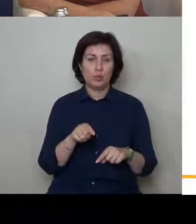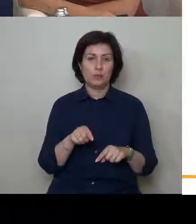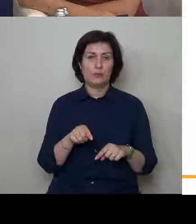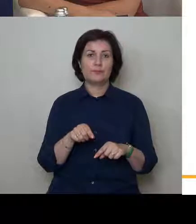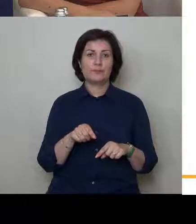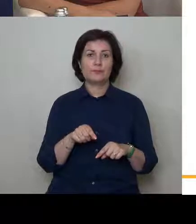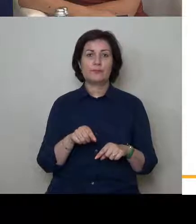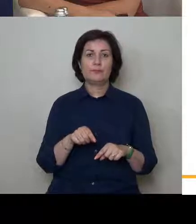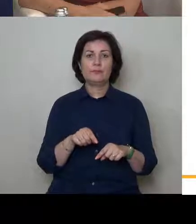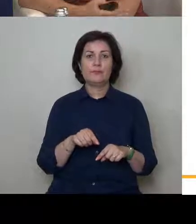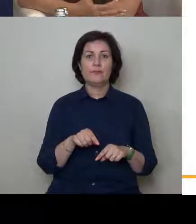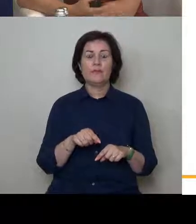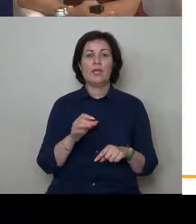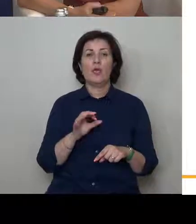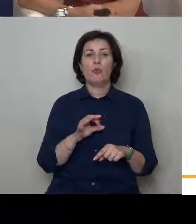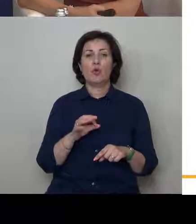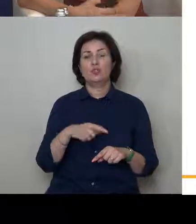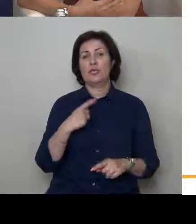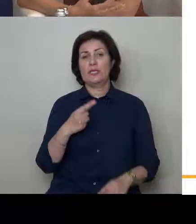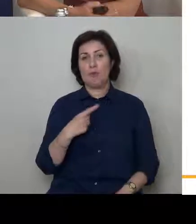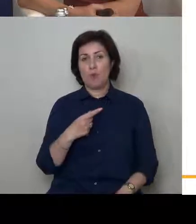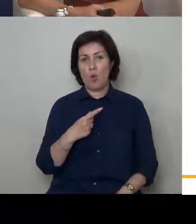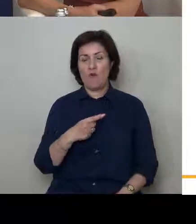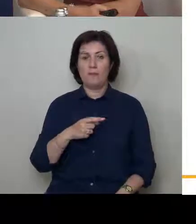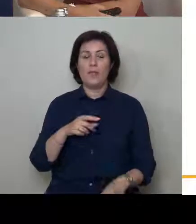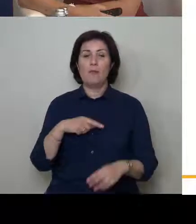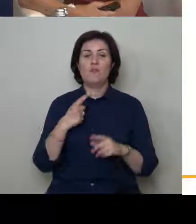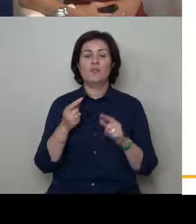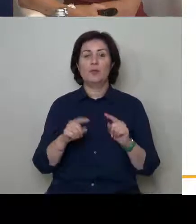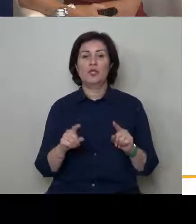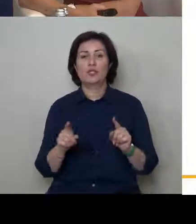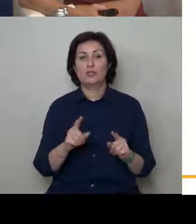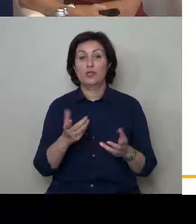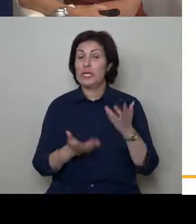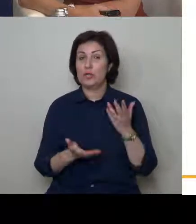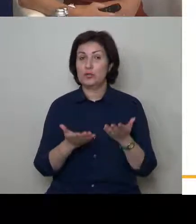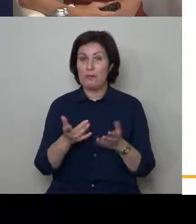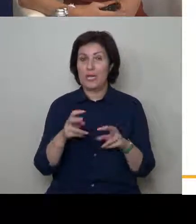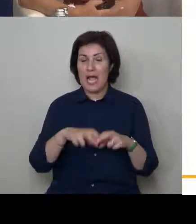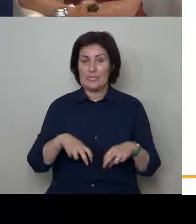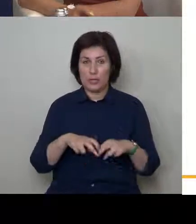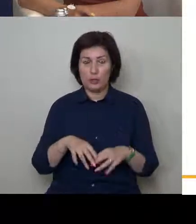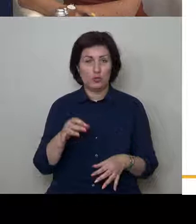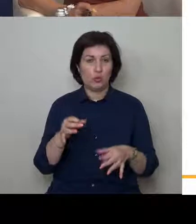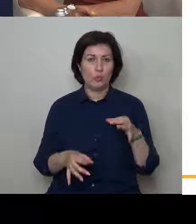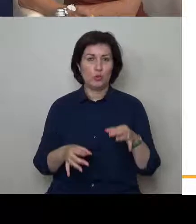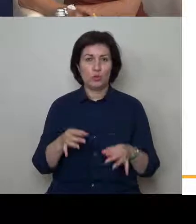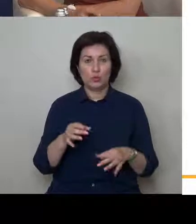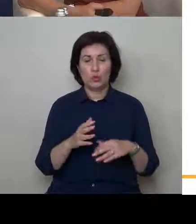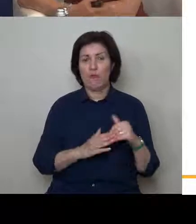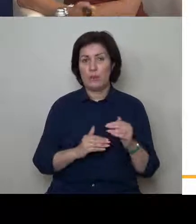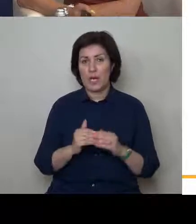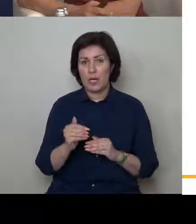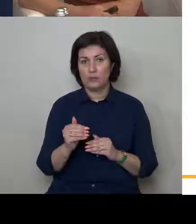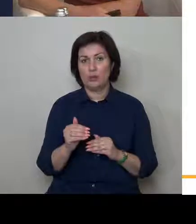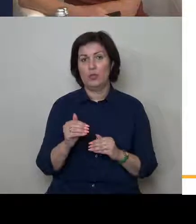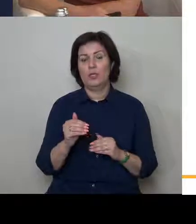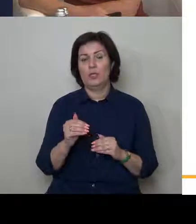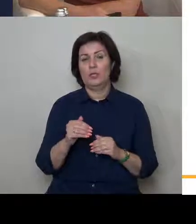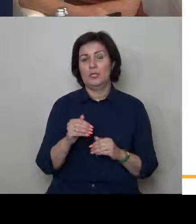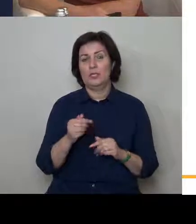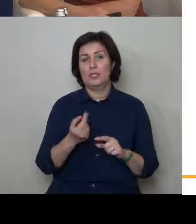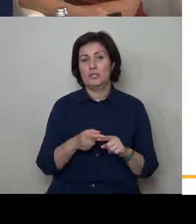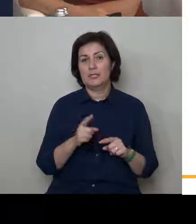Except for one's own ballots, what are we talking about? If we study the